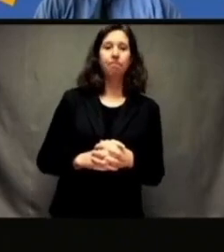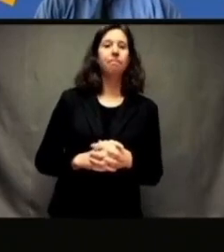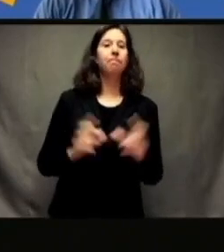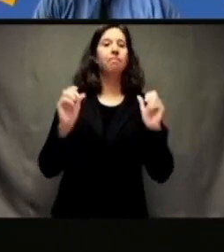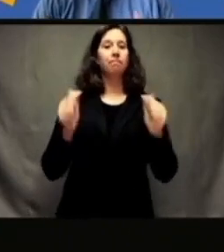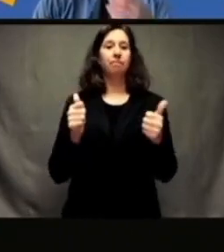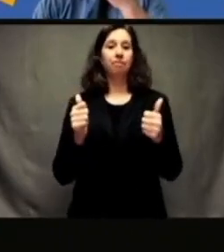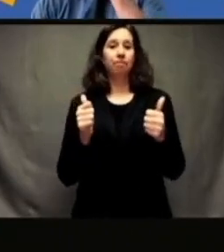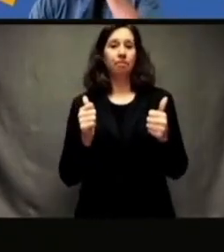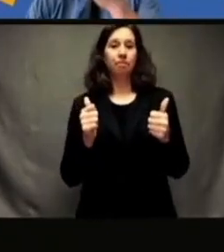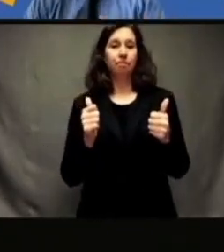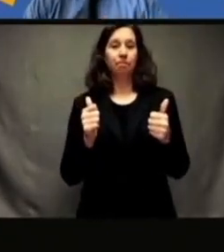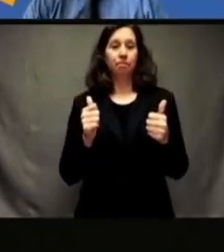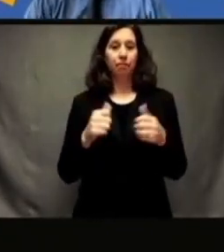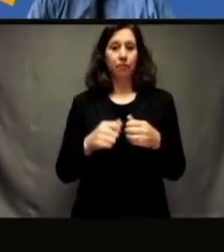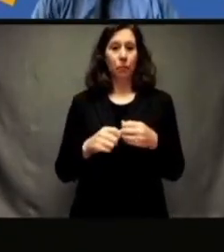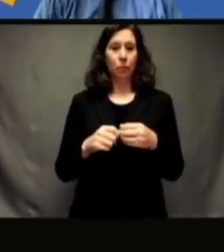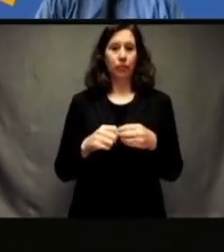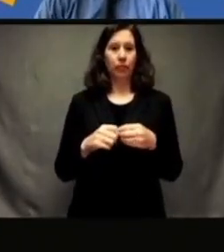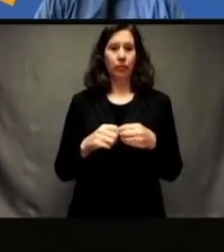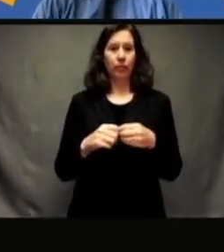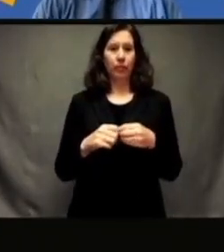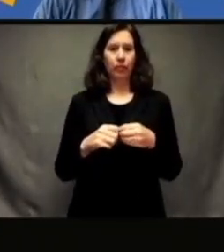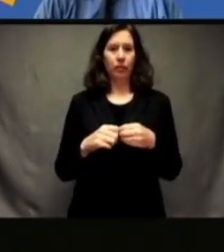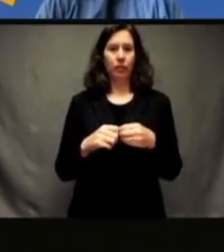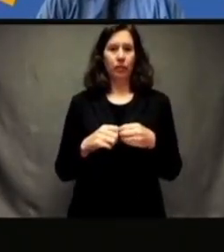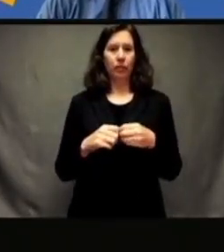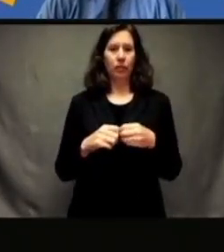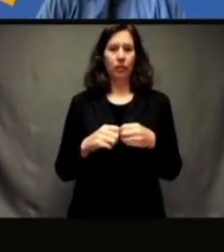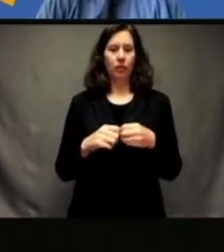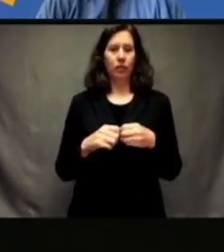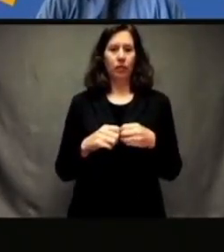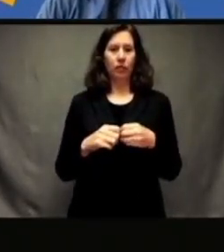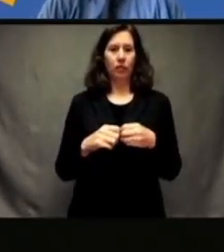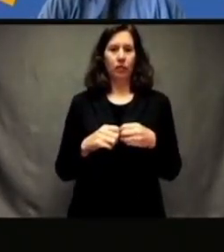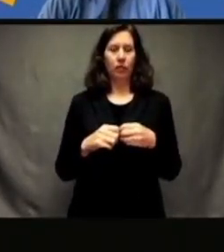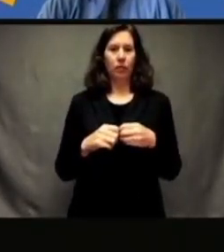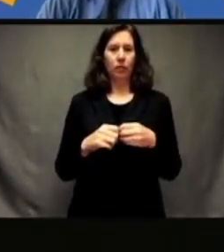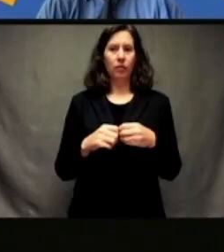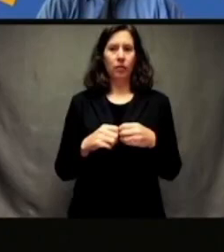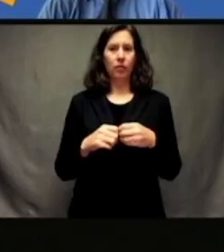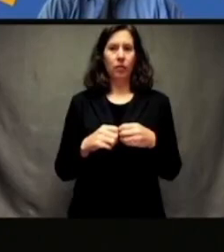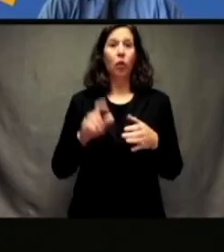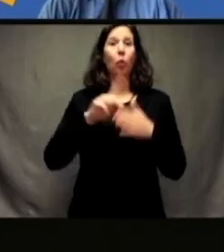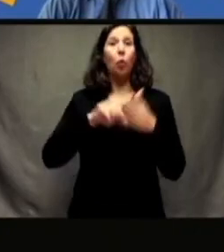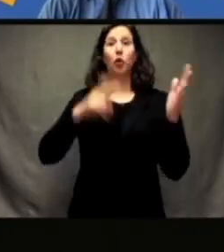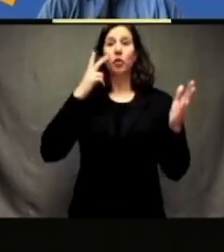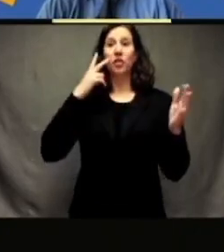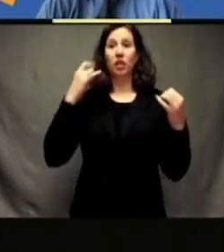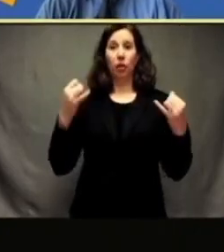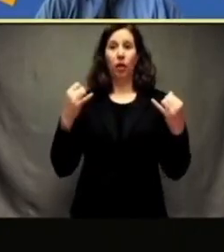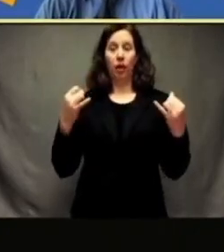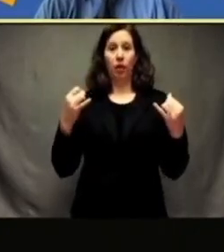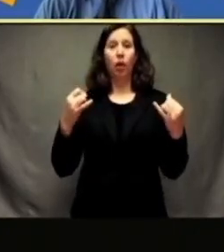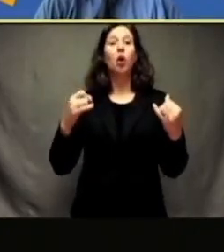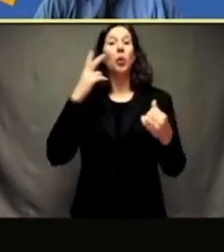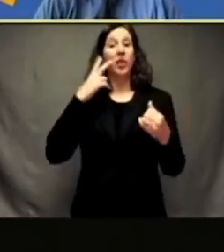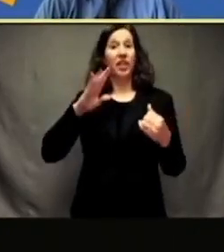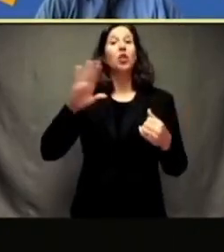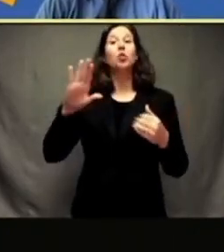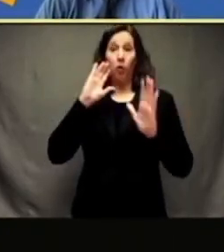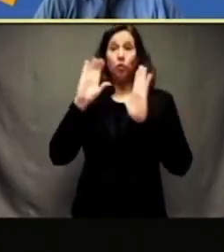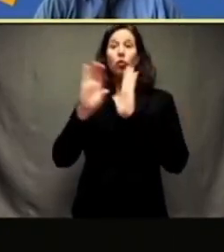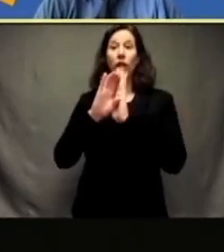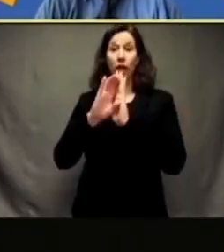Okay, let me. There is. What are you watching right now? We see your screen. We see your